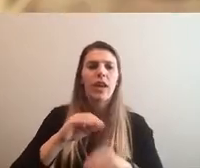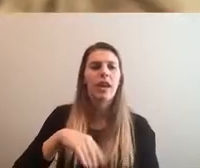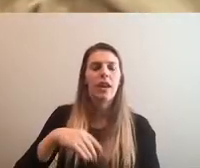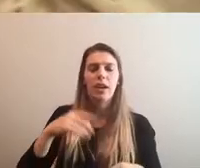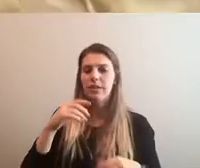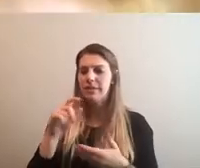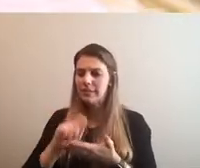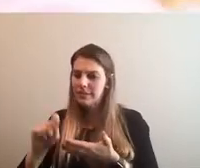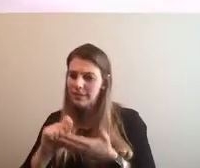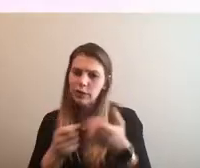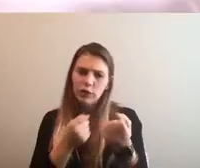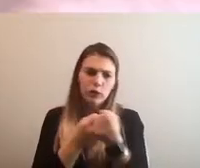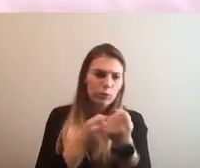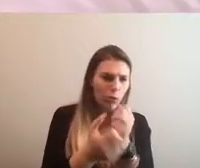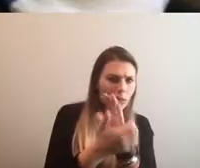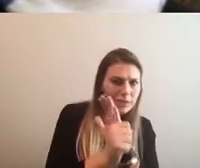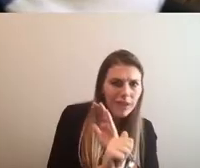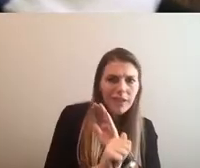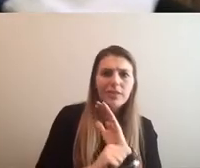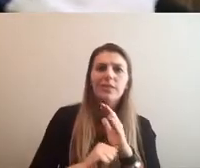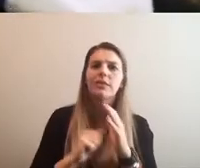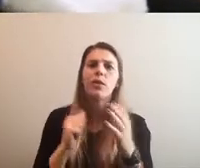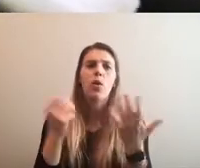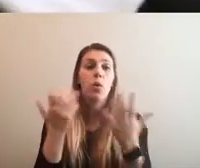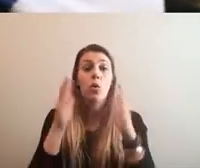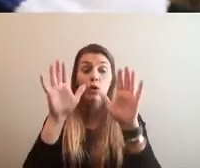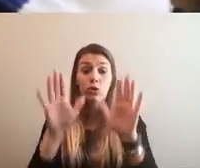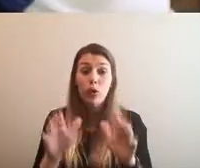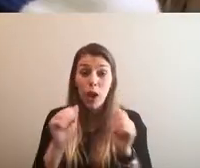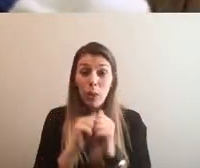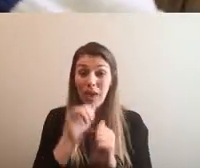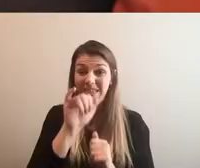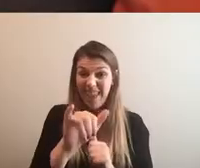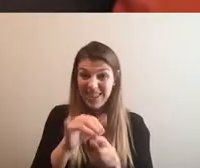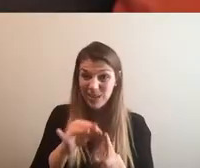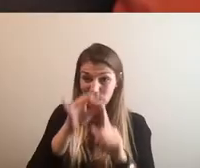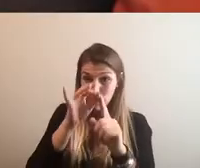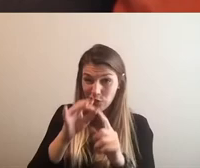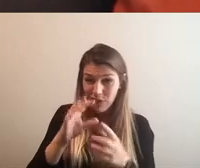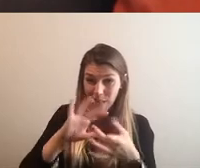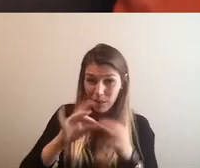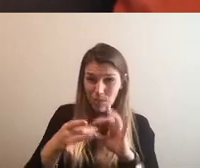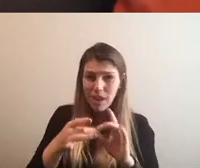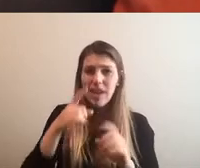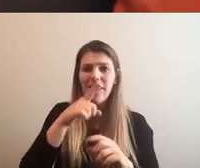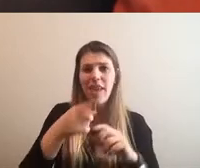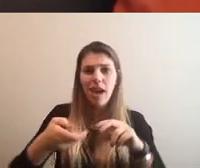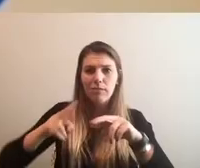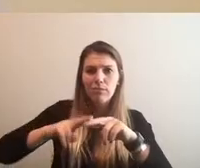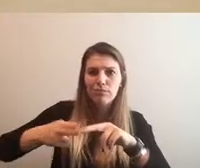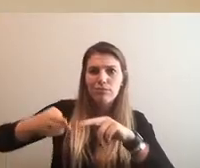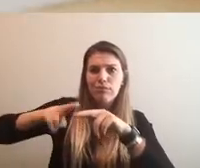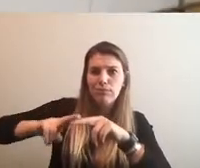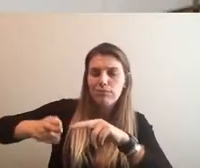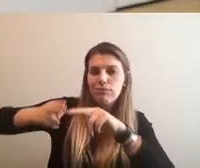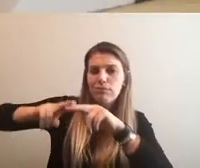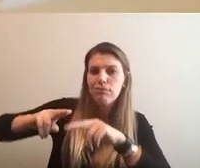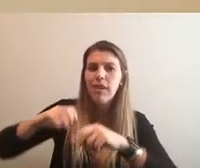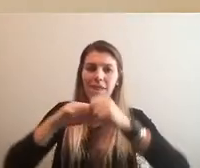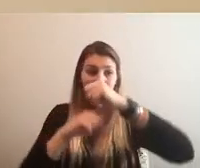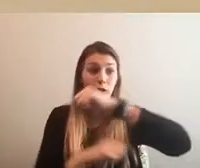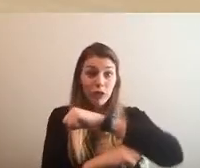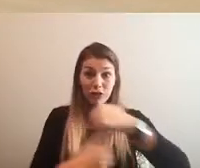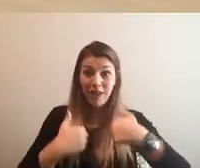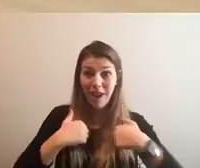sport skills needed. What's so great about Special Olympics is that it builds on itself session after session. It gives you